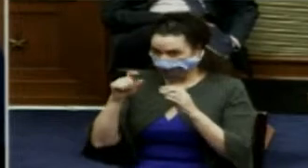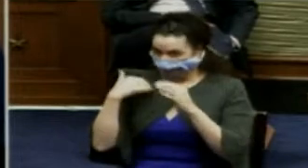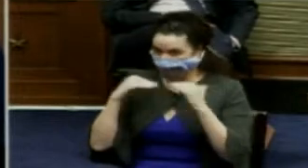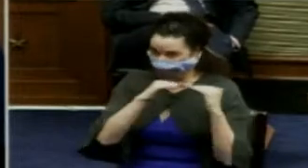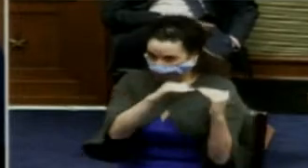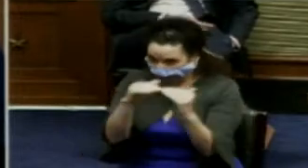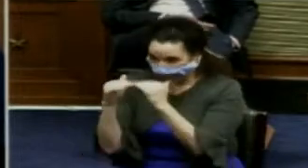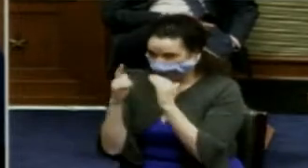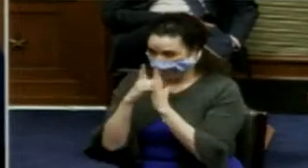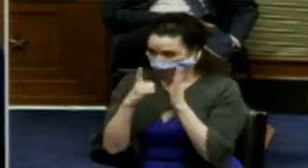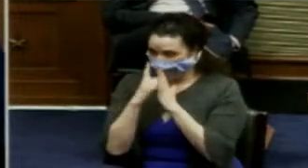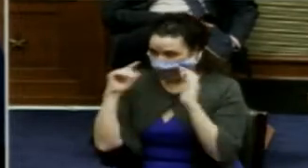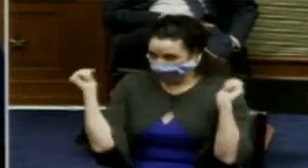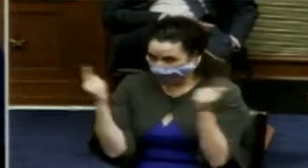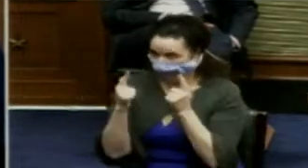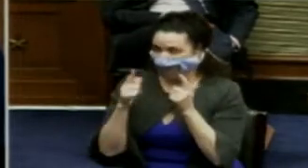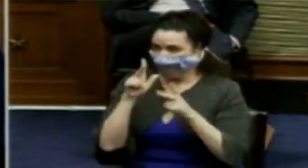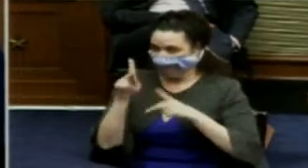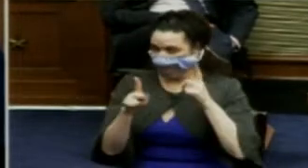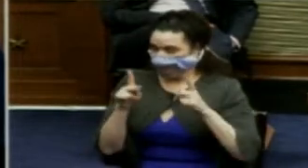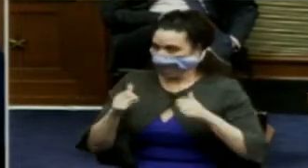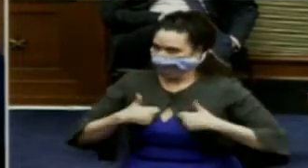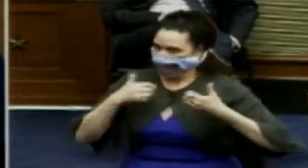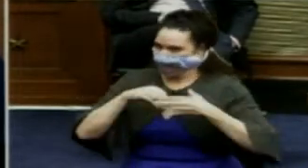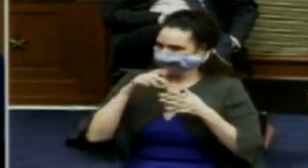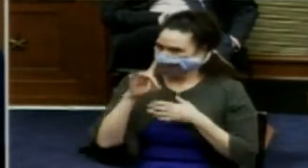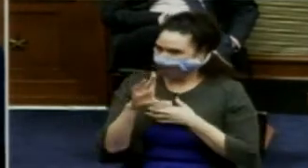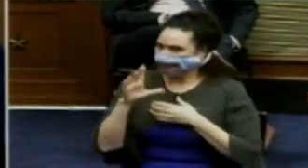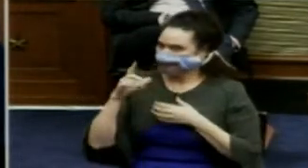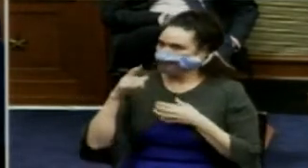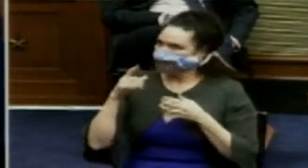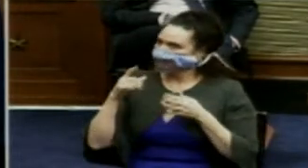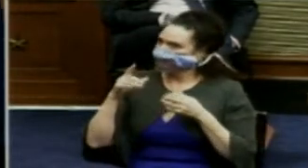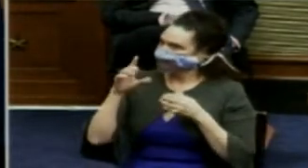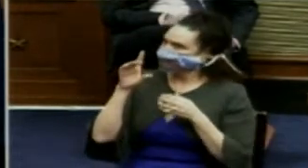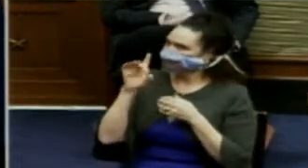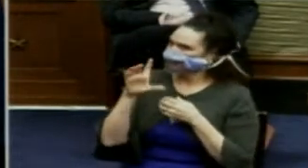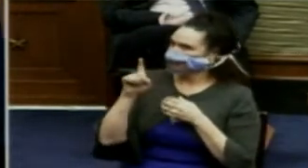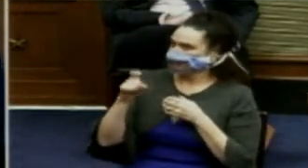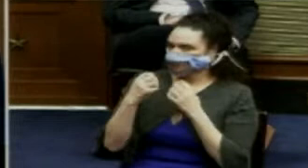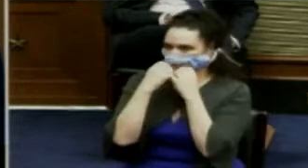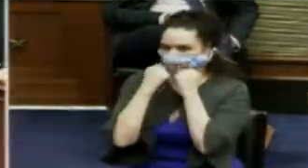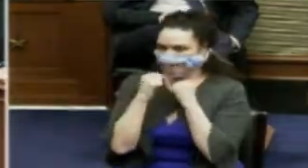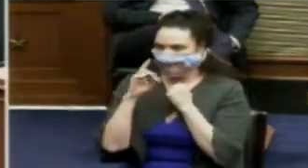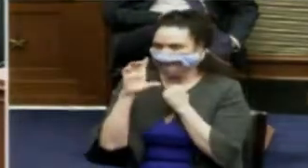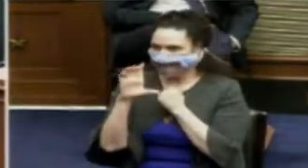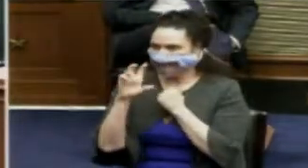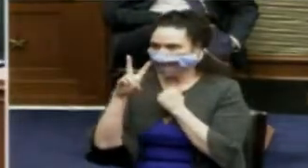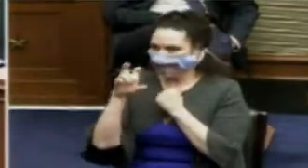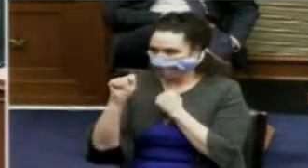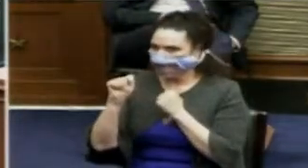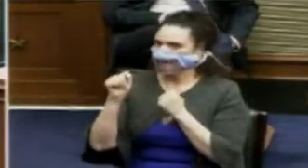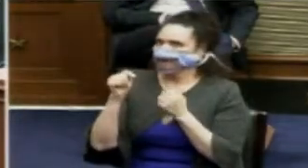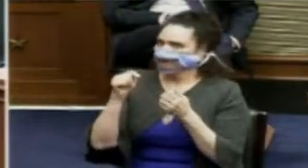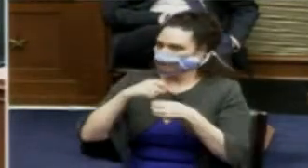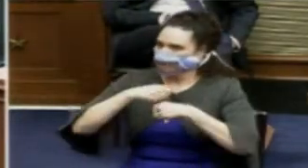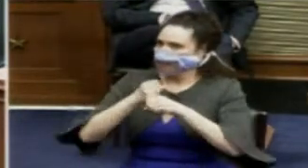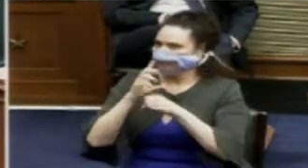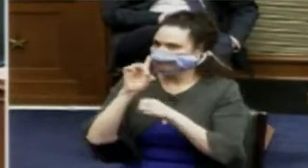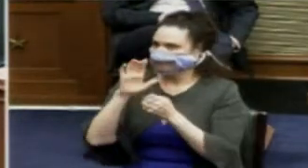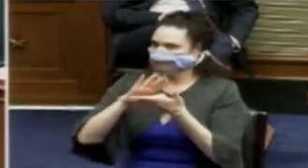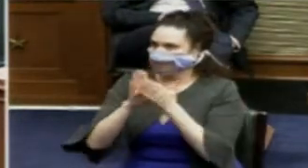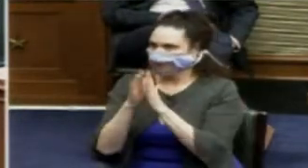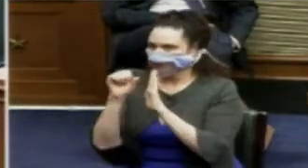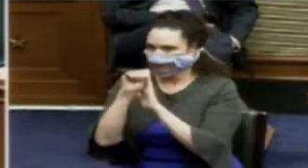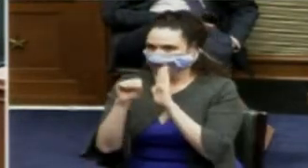DC veterans. Thank you for your consideration. I look forward to any questions you may have. Thank you. Mr. Smith, you are